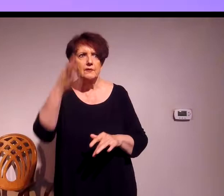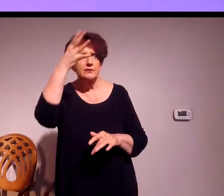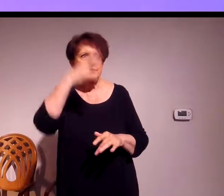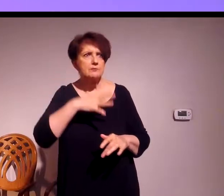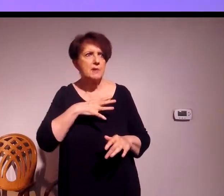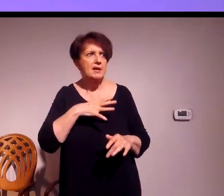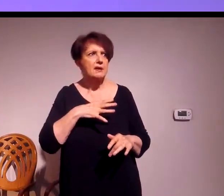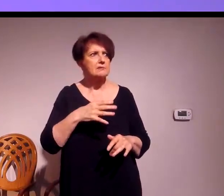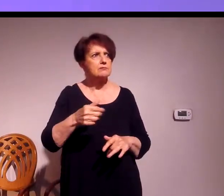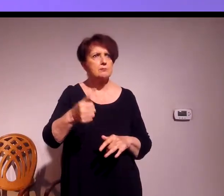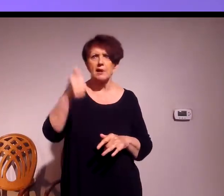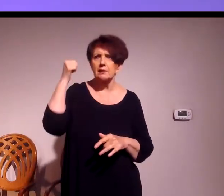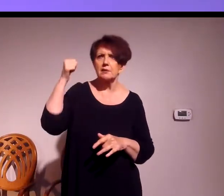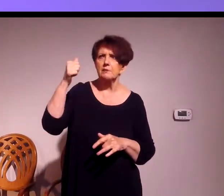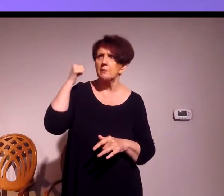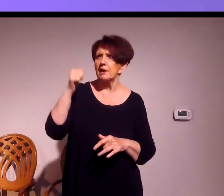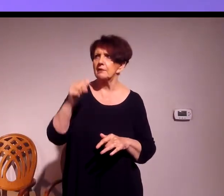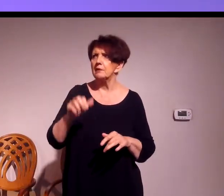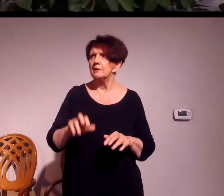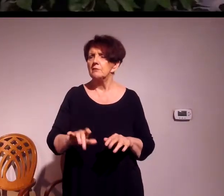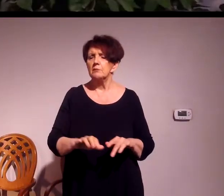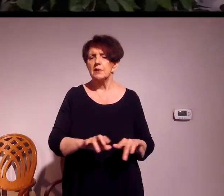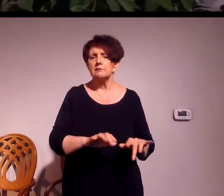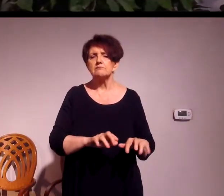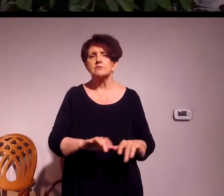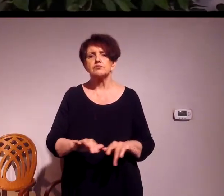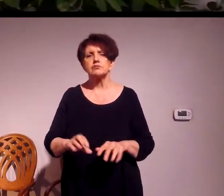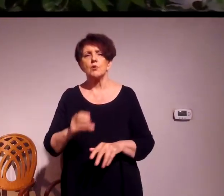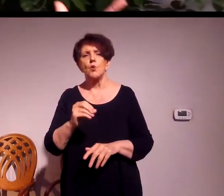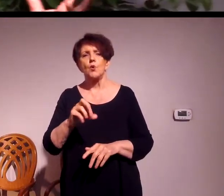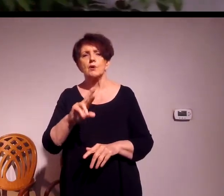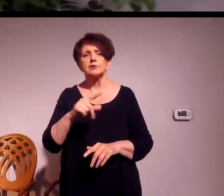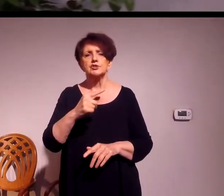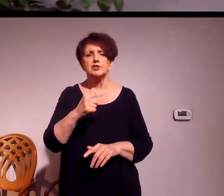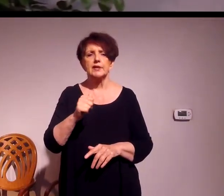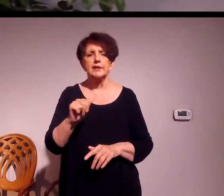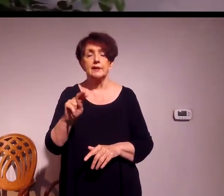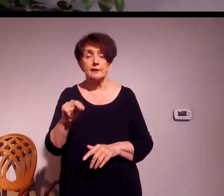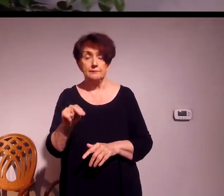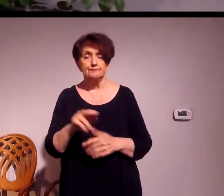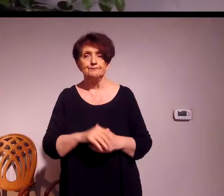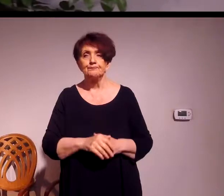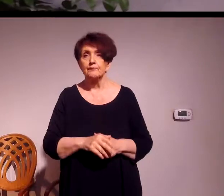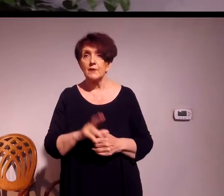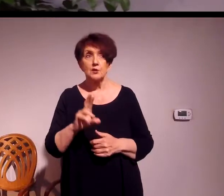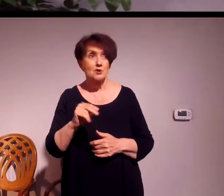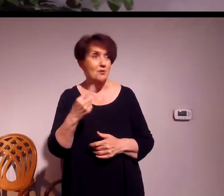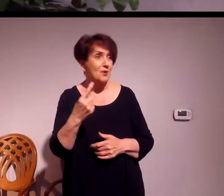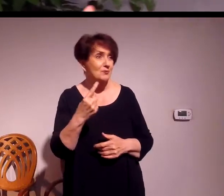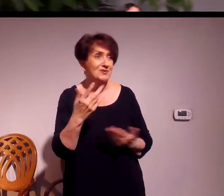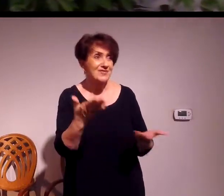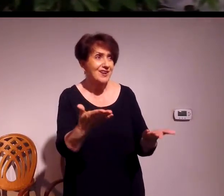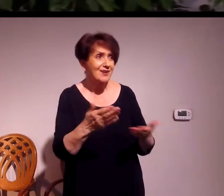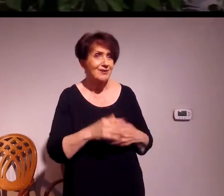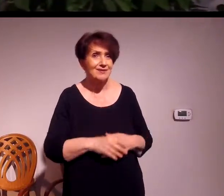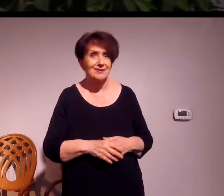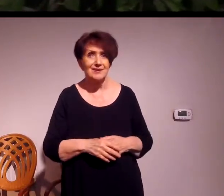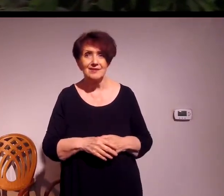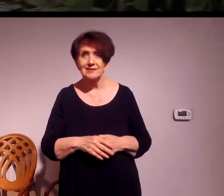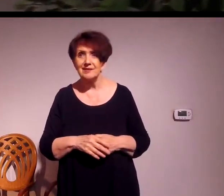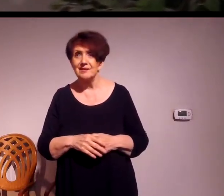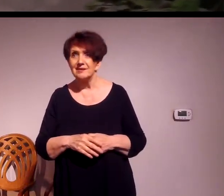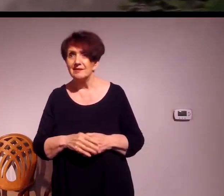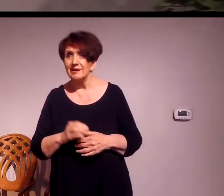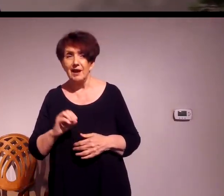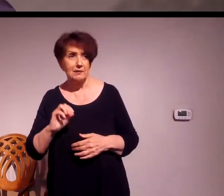playing a little sour music on the organ, okay? But other than that, nobody was there. So, you know, I'm cool